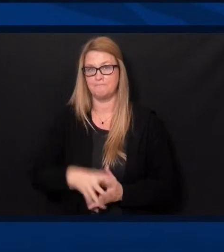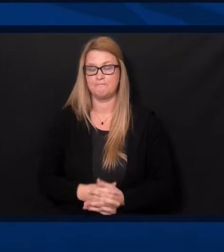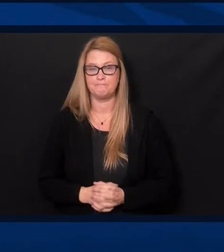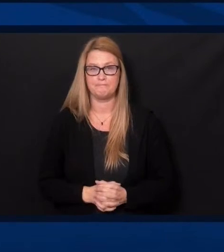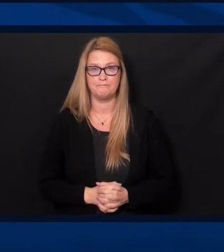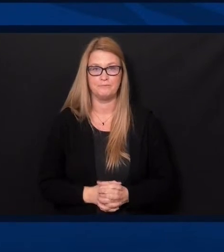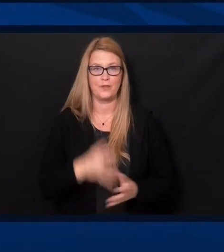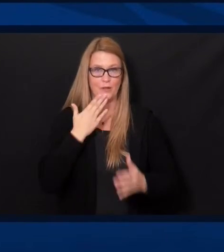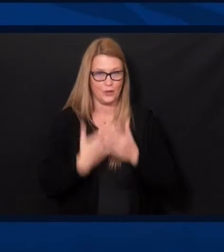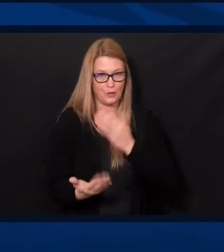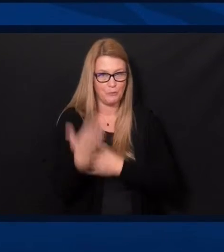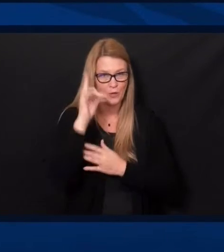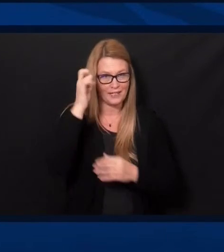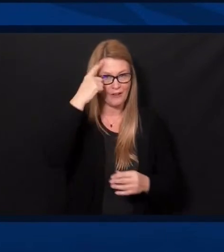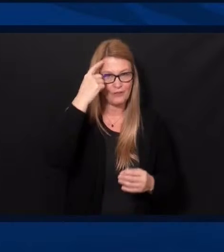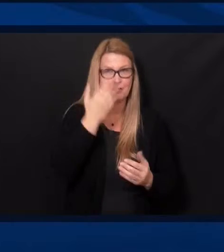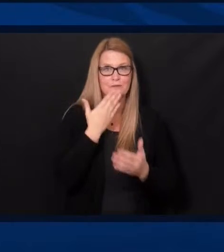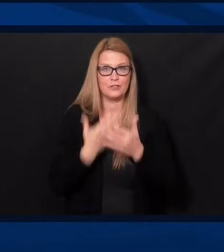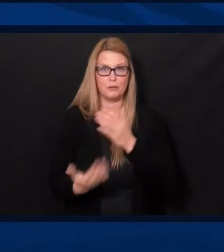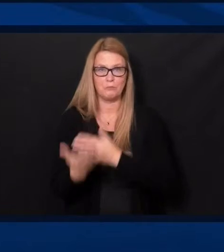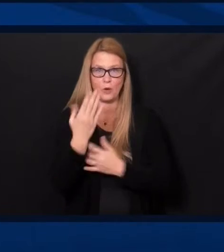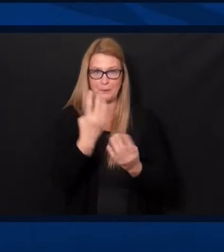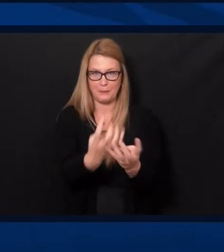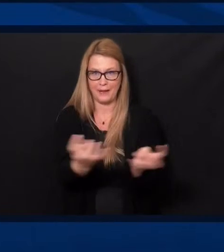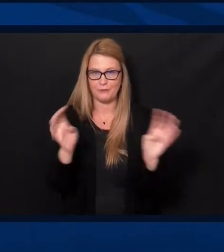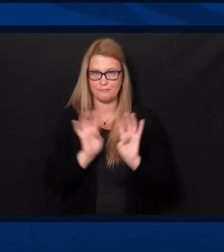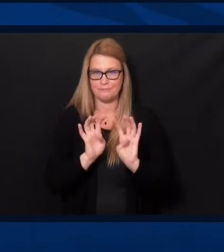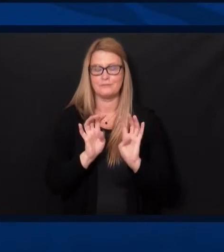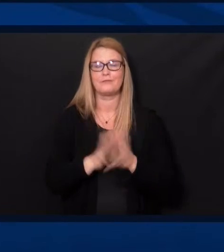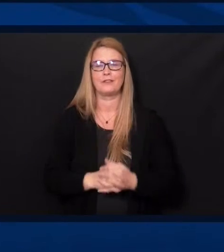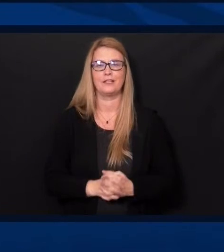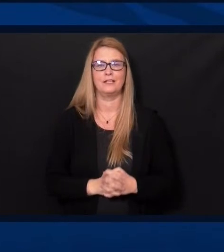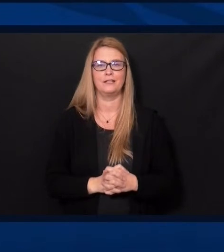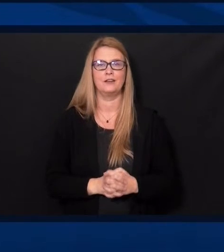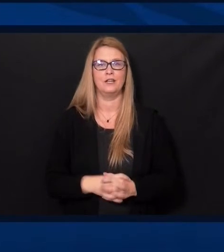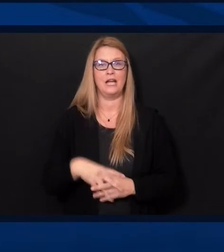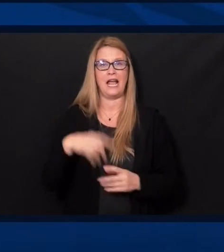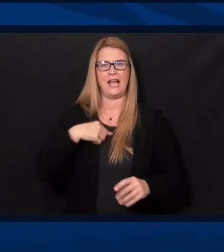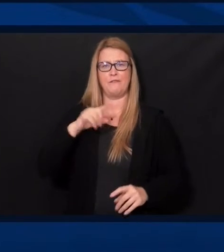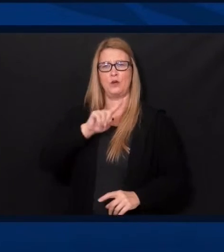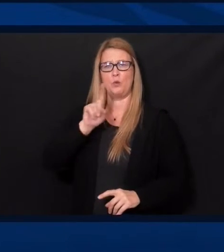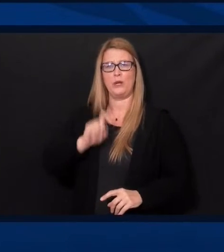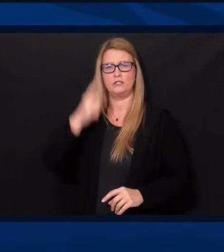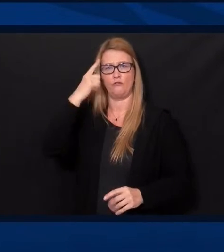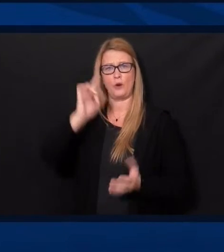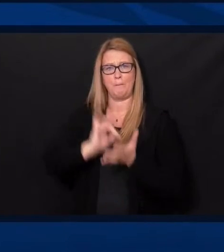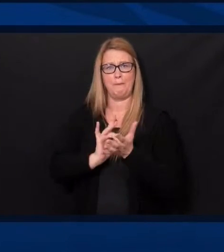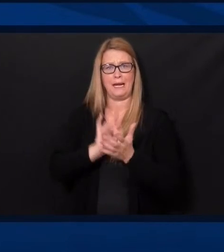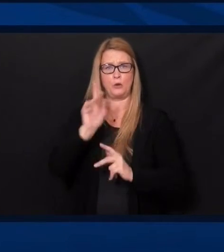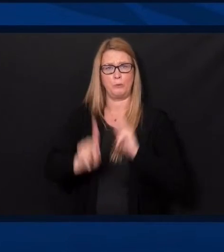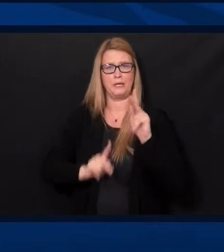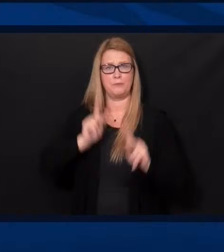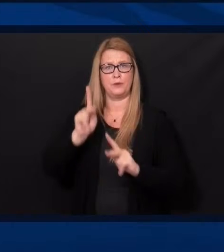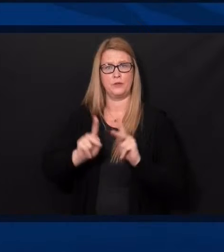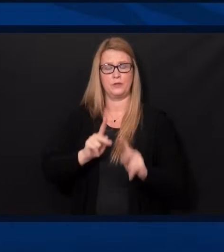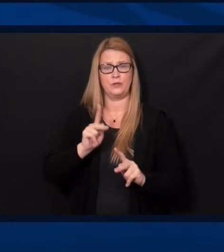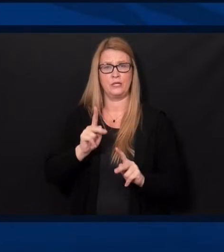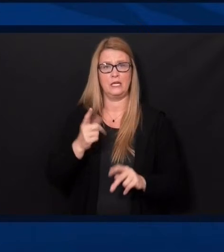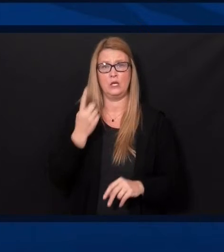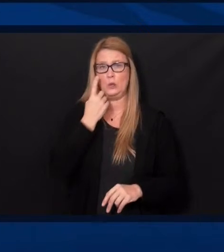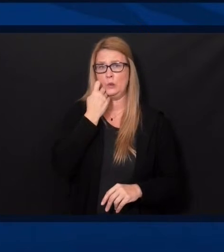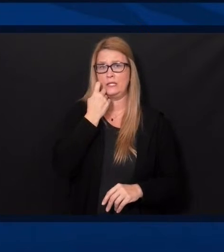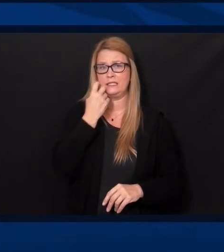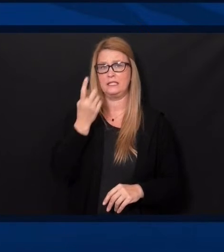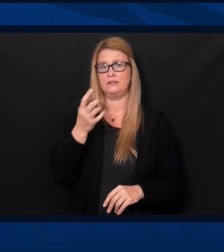Good morning, Governor. Good morning to everyone on the call. This is to the medical folks. Recently, Dr. Marty Macri